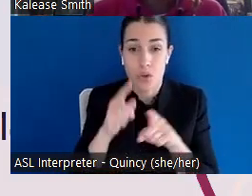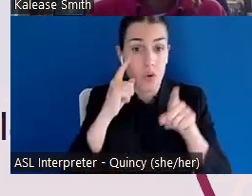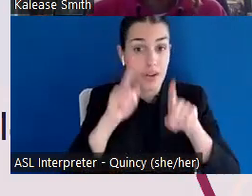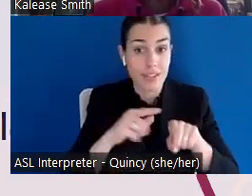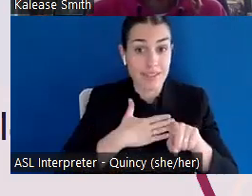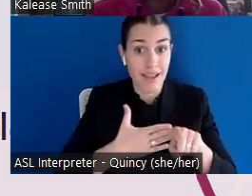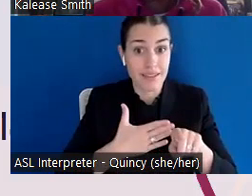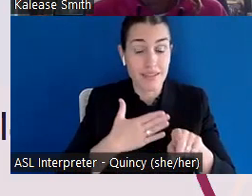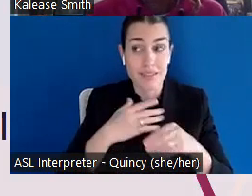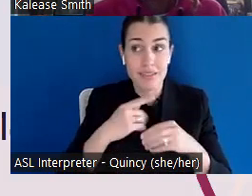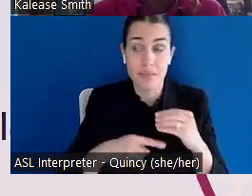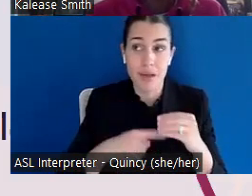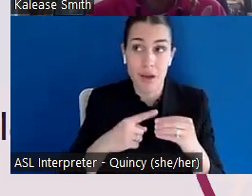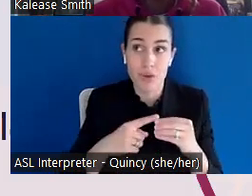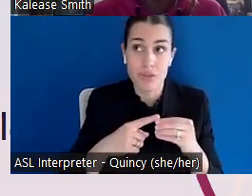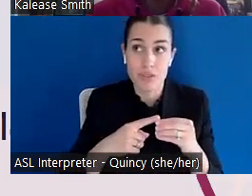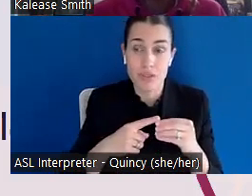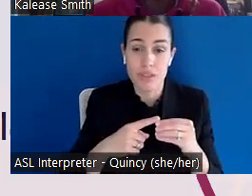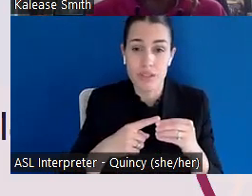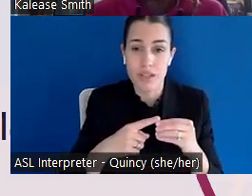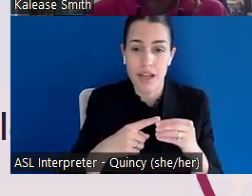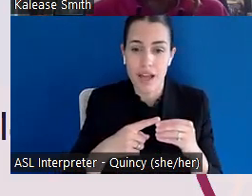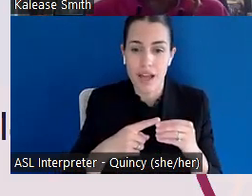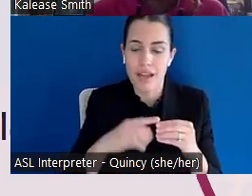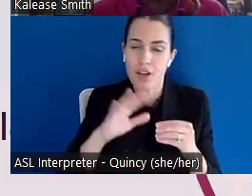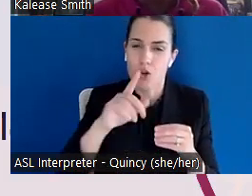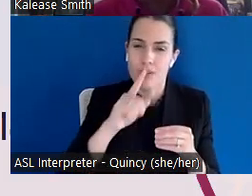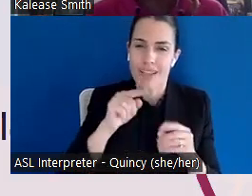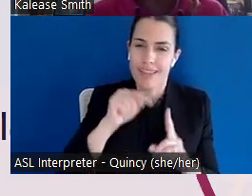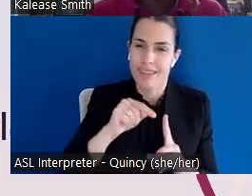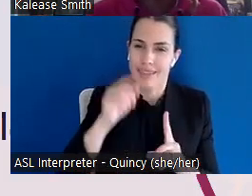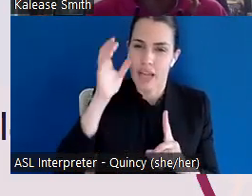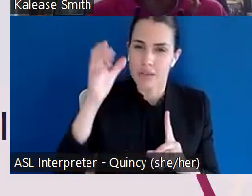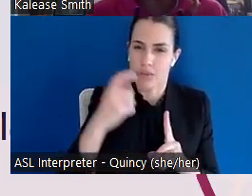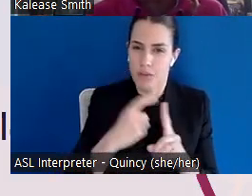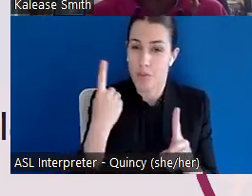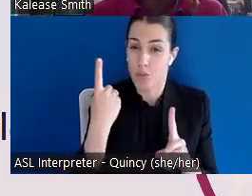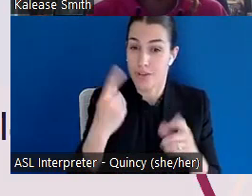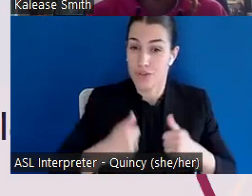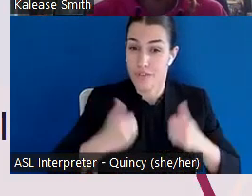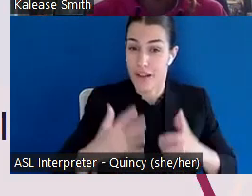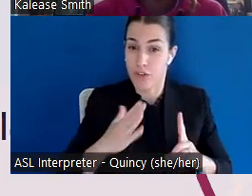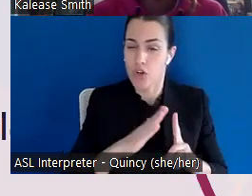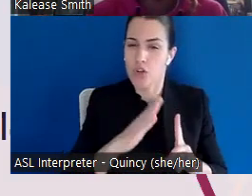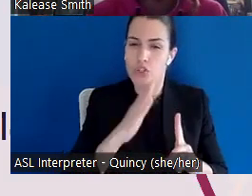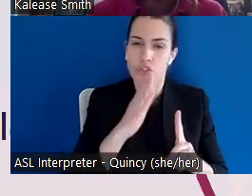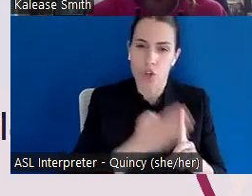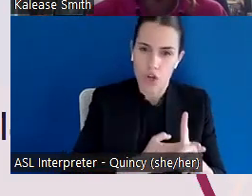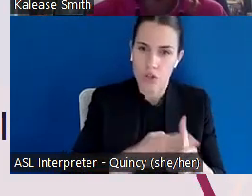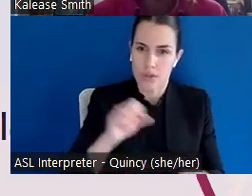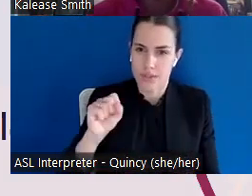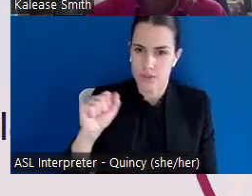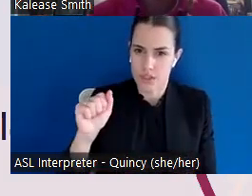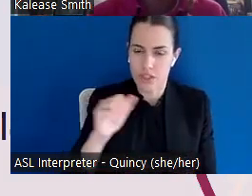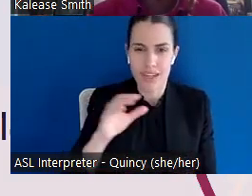about, and I got this from one of my survivors. Her daughter was sexually assaulted, and she's like